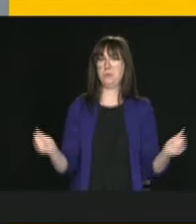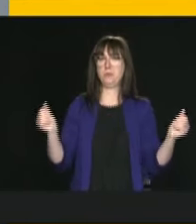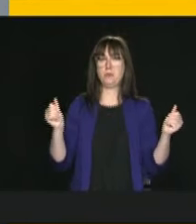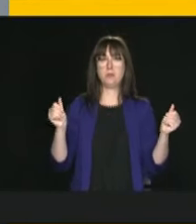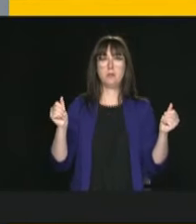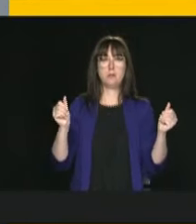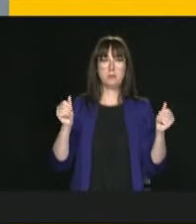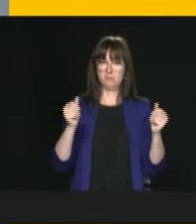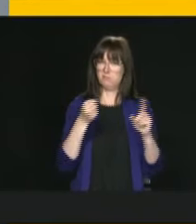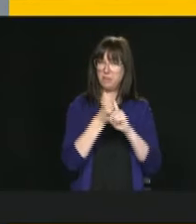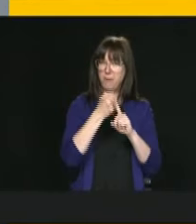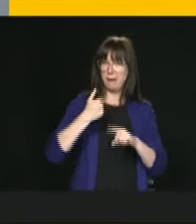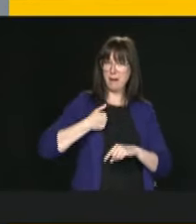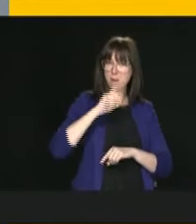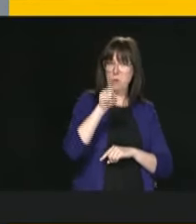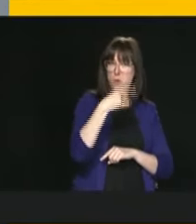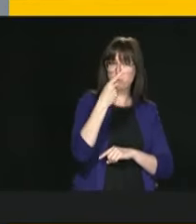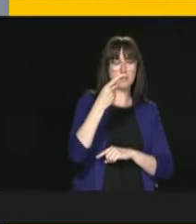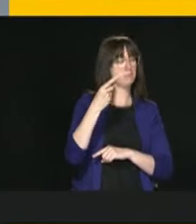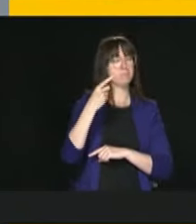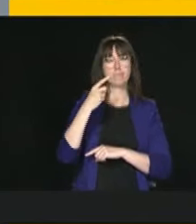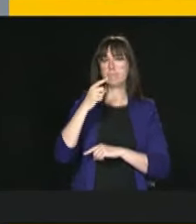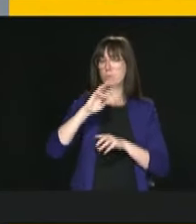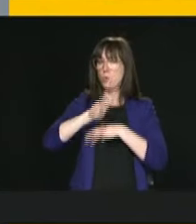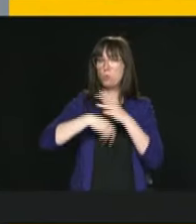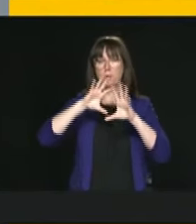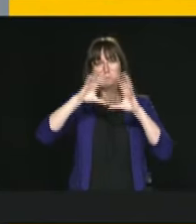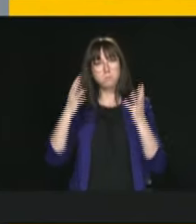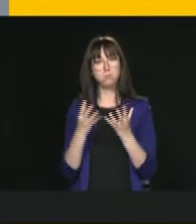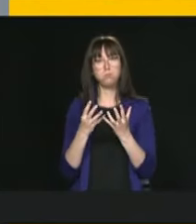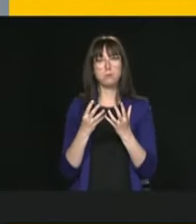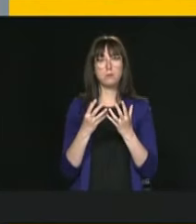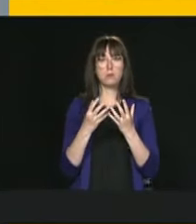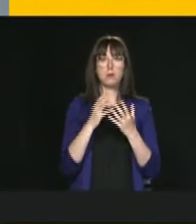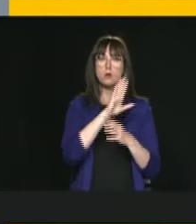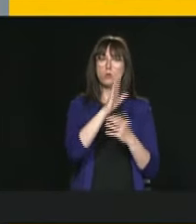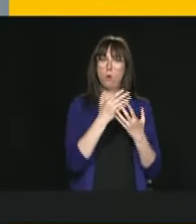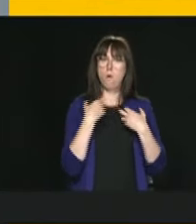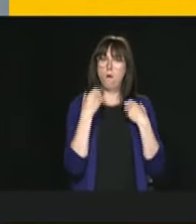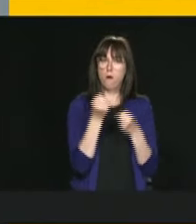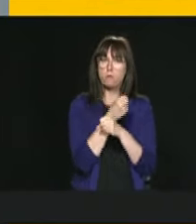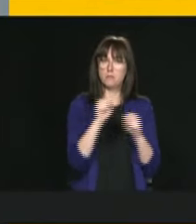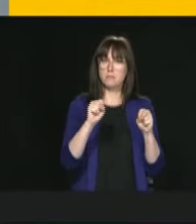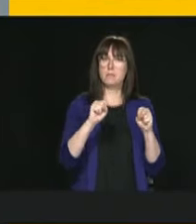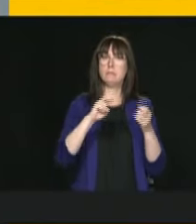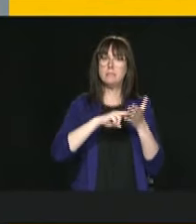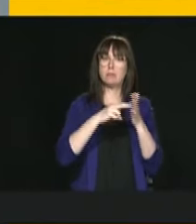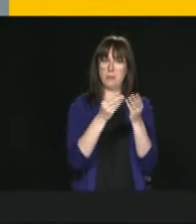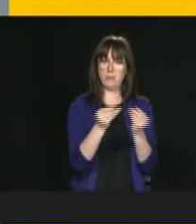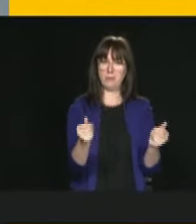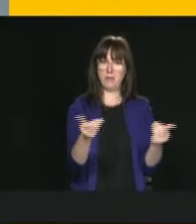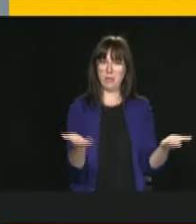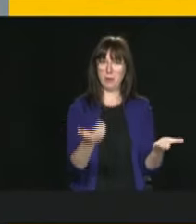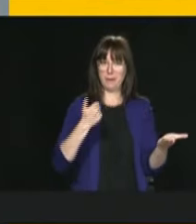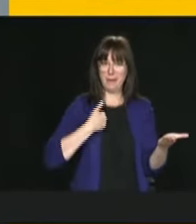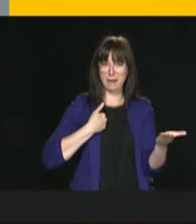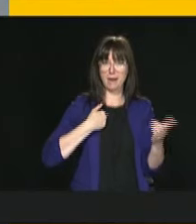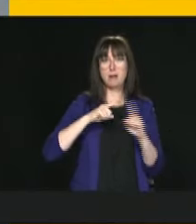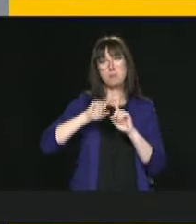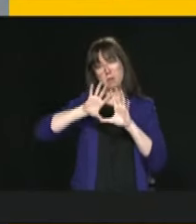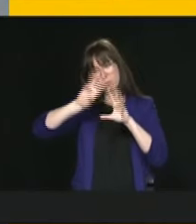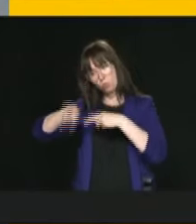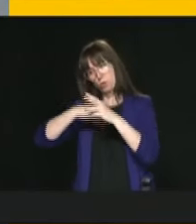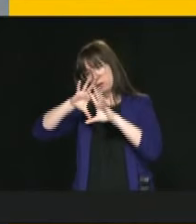issue. Keeping Canadians safe and restarting our economy means defeating the virus not just at home, but wherever it is